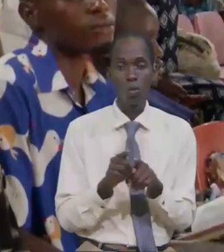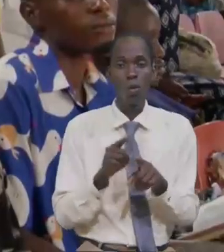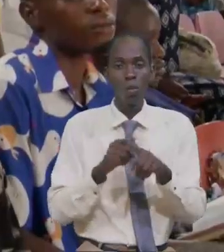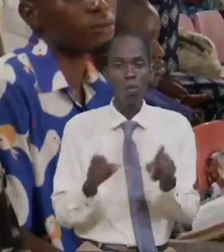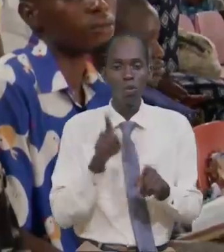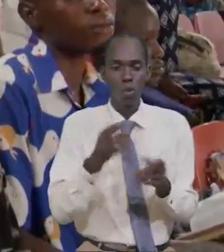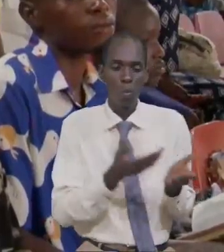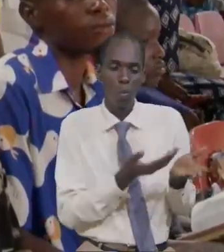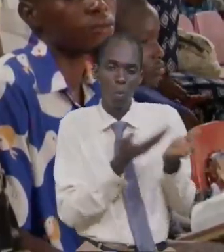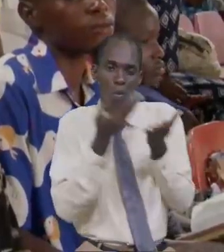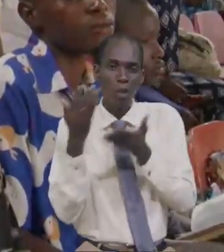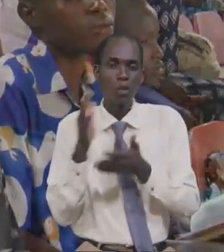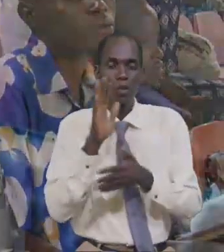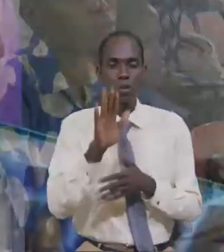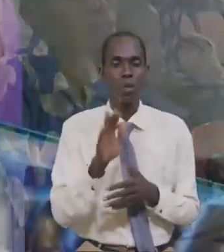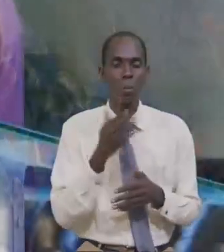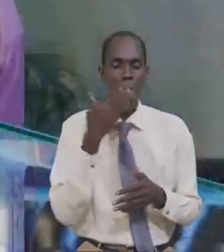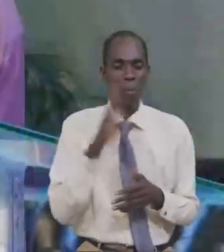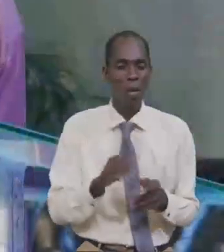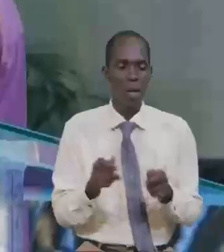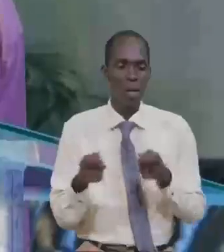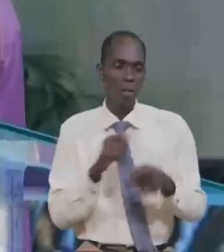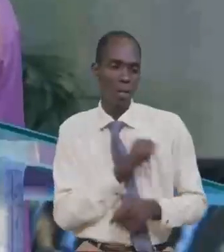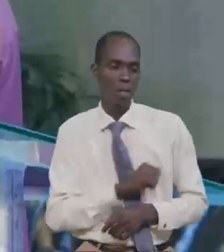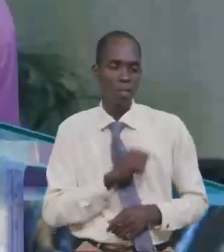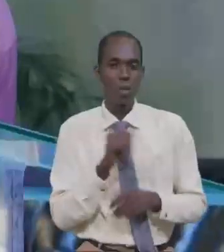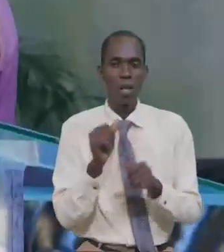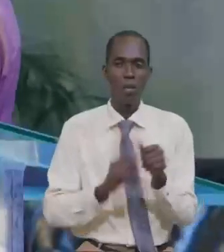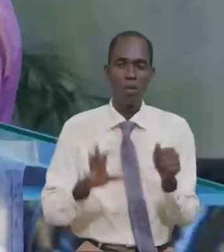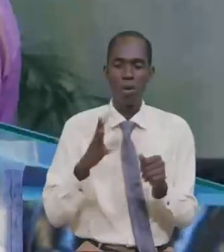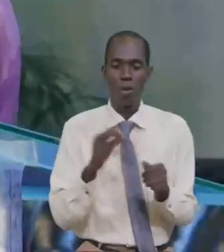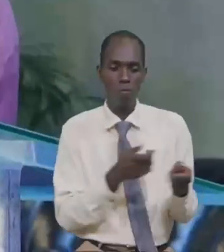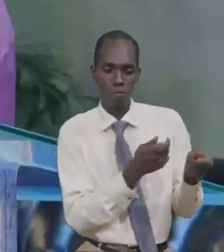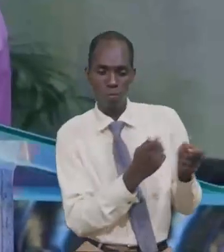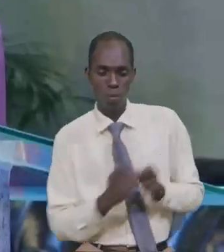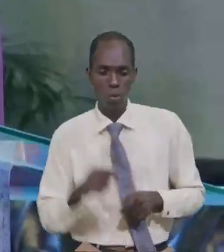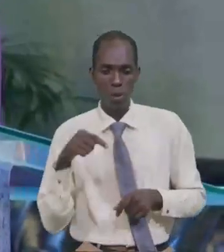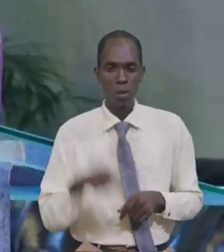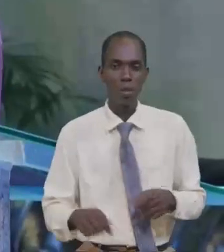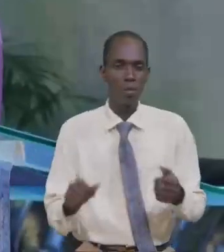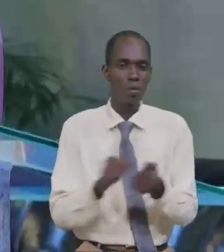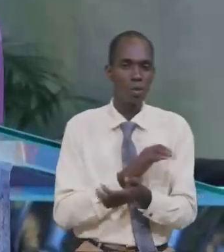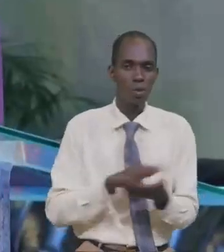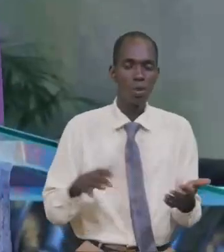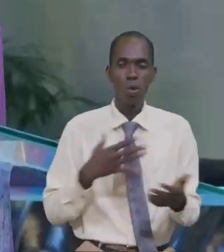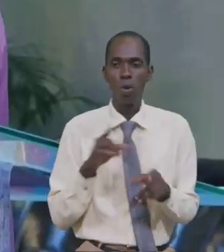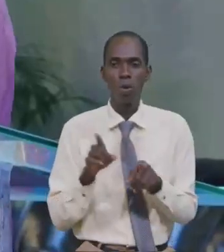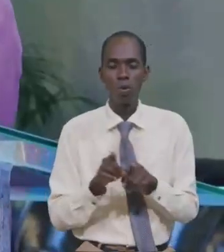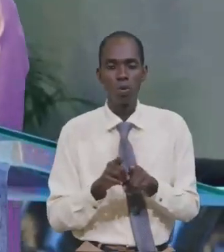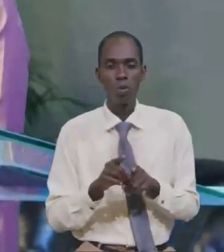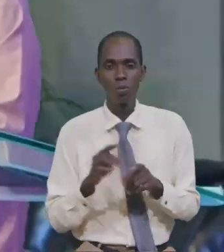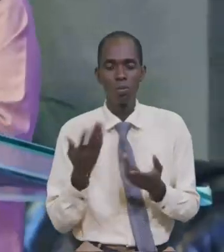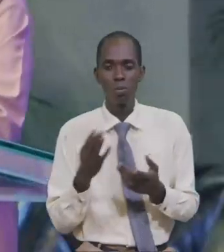other people around. The same experience you have here is what you are going to have there. And